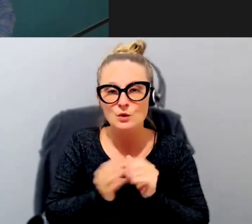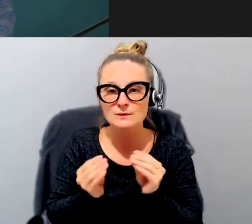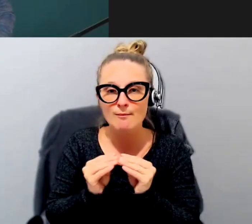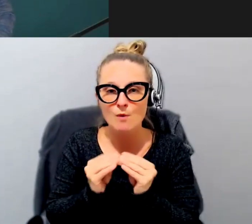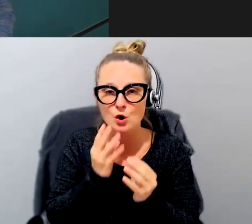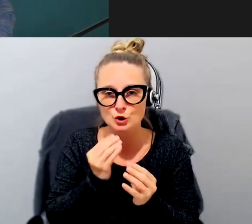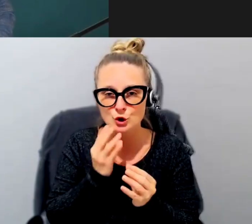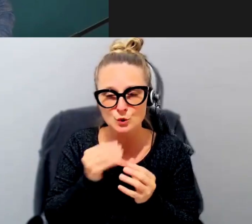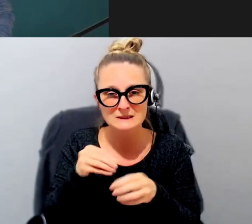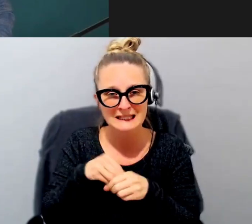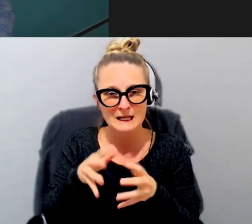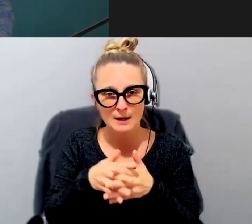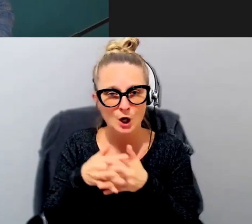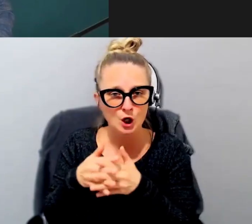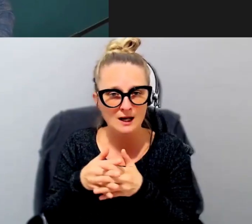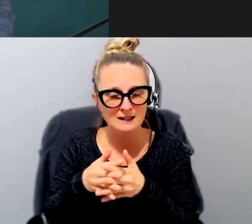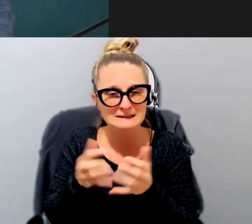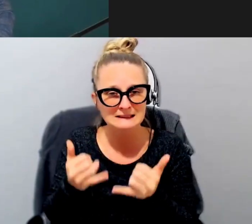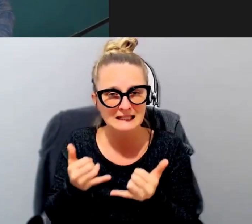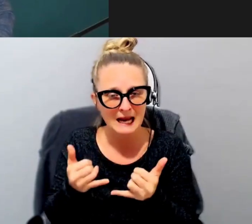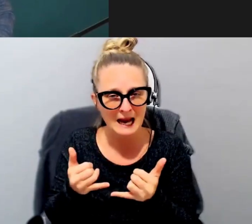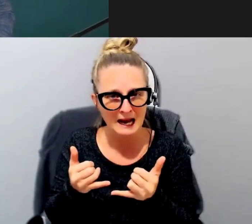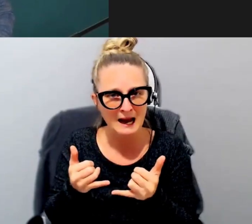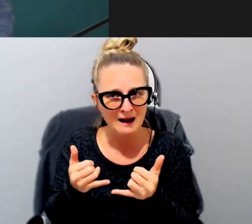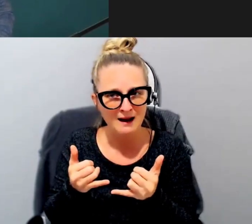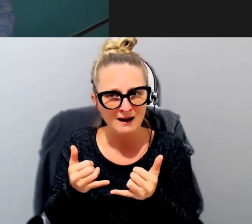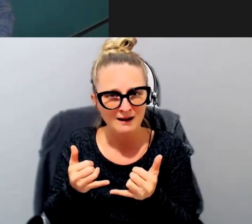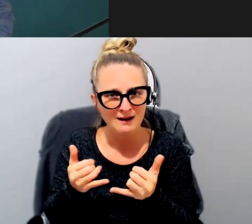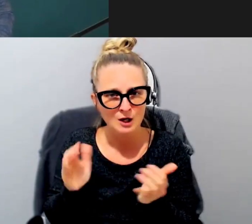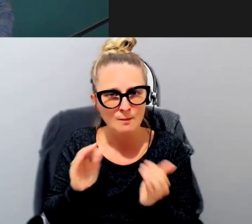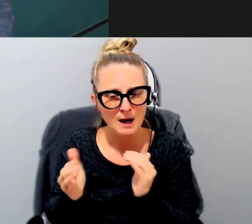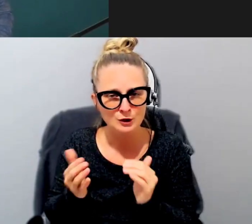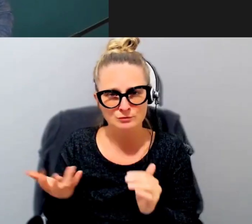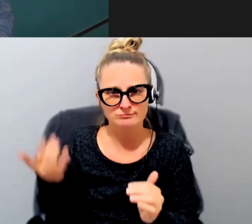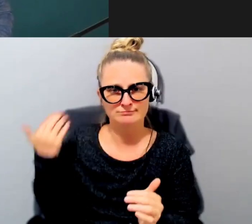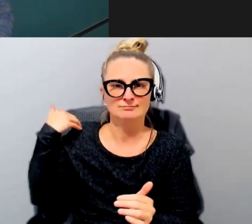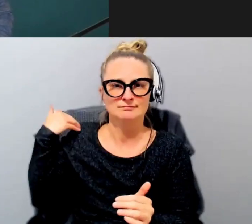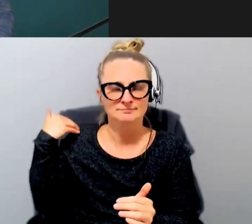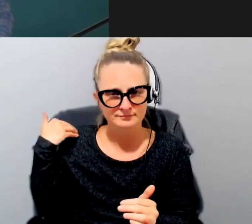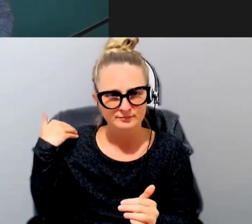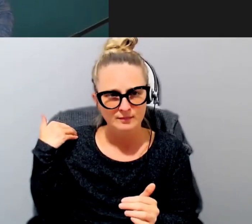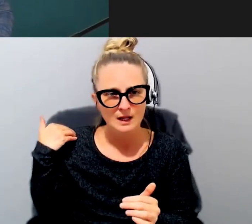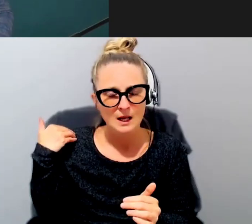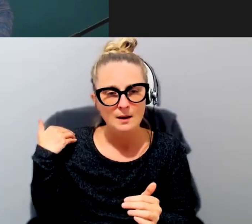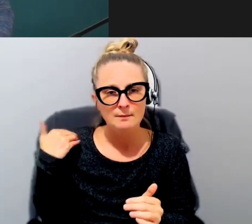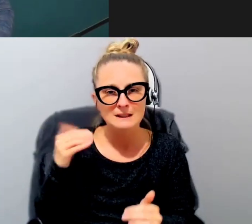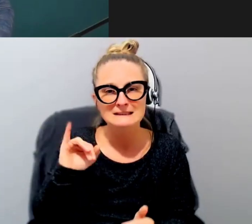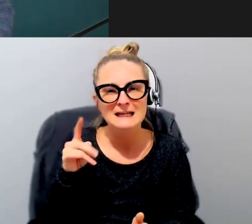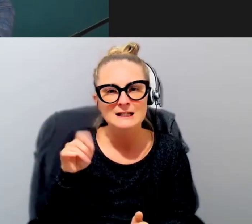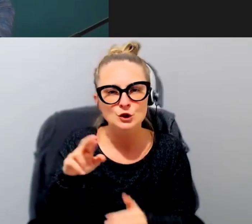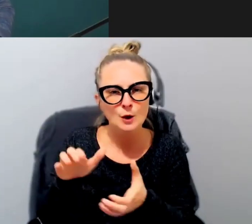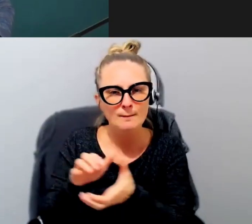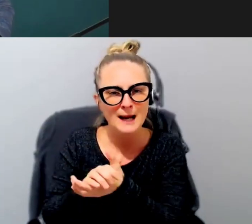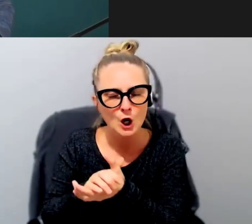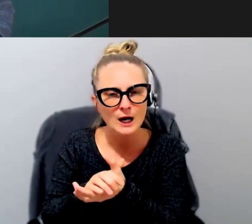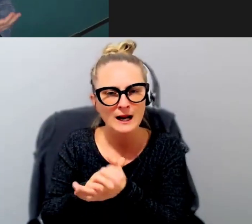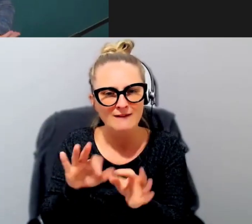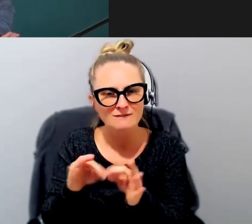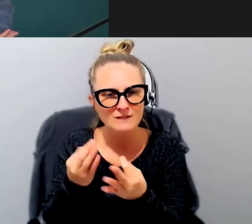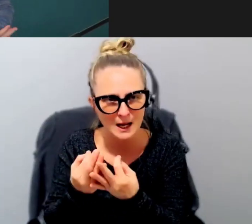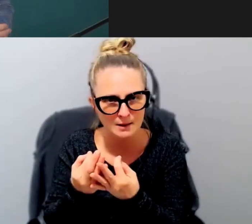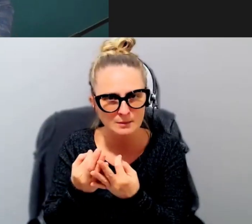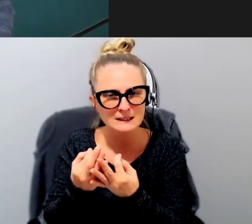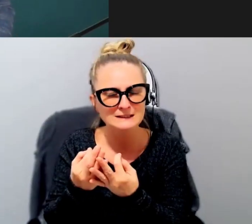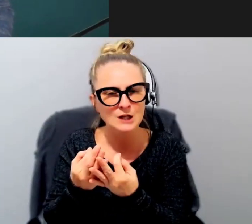at any time in US history, according to the Pew survey. And that's because intermarried families are raising their kids with a Jewish